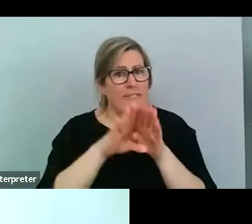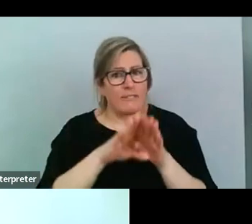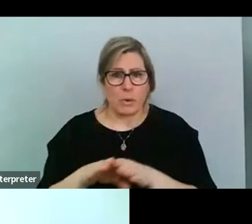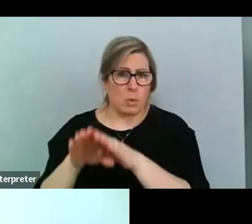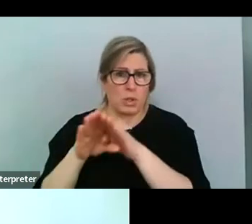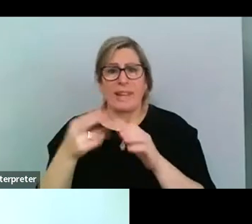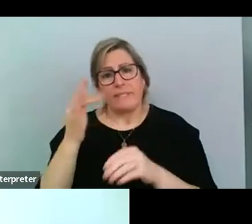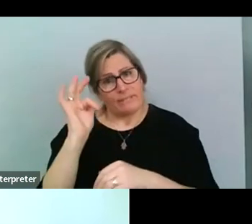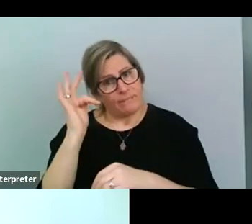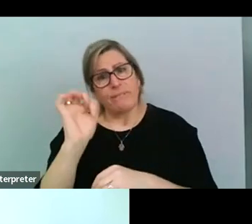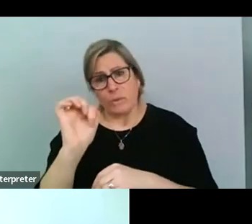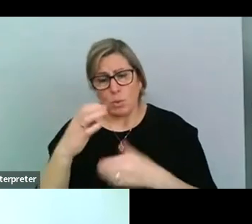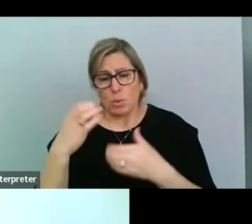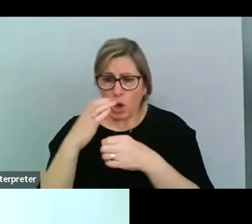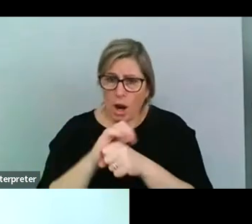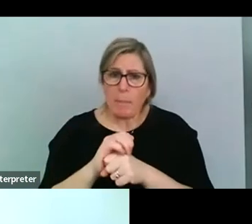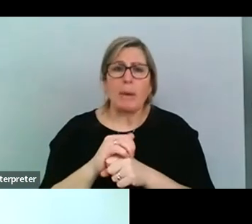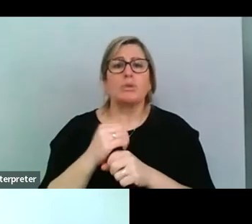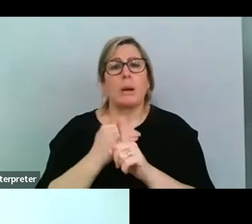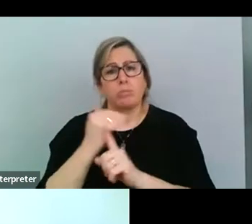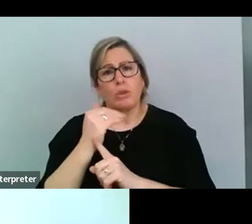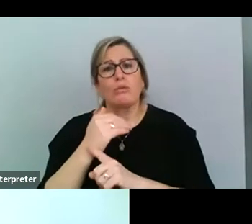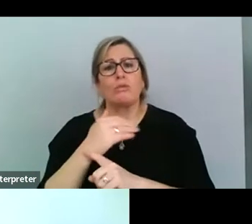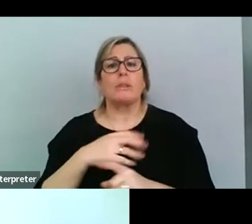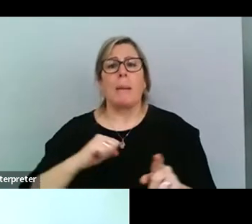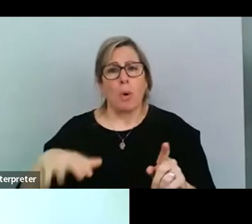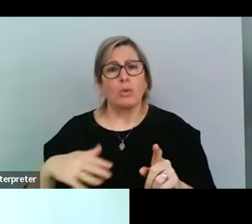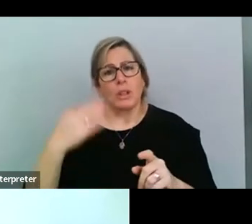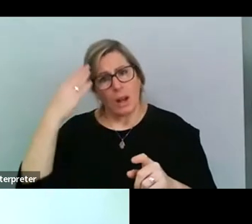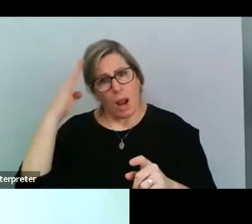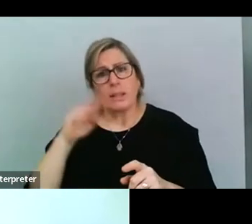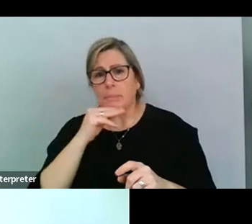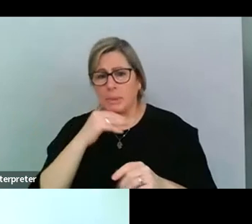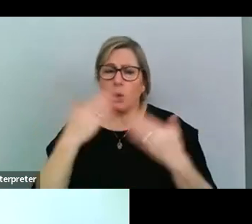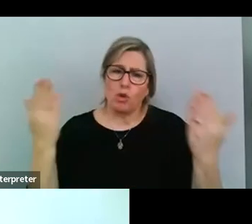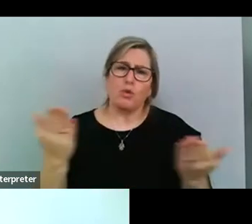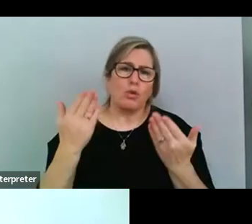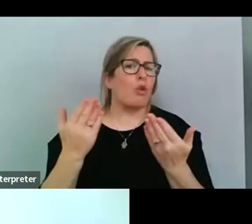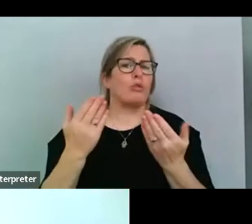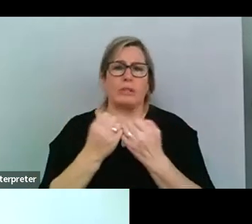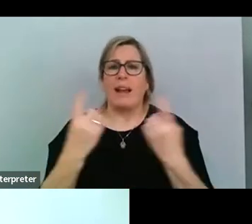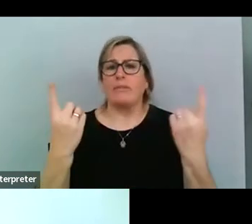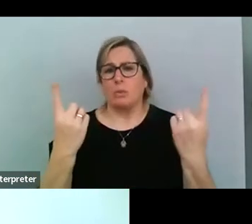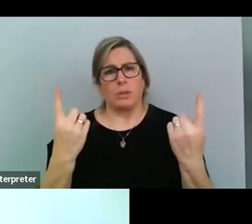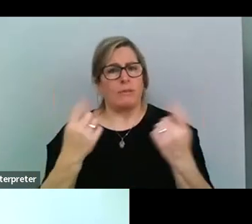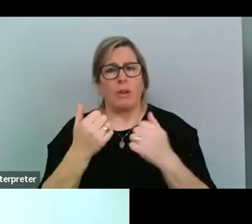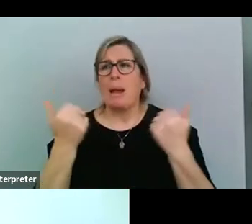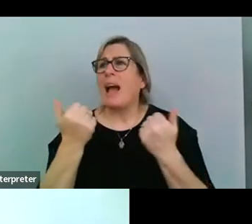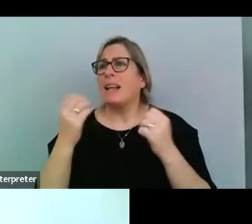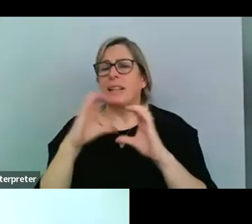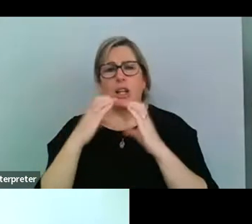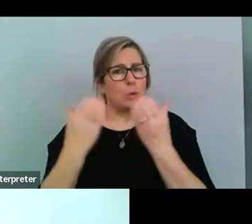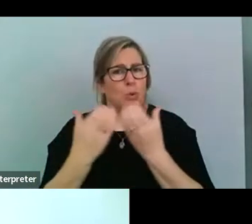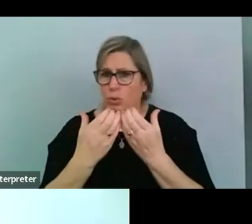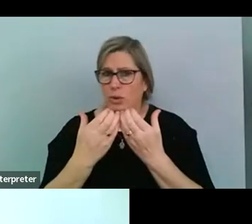to abortion in Ireland, you need to have your voice heard. So we really would encourage anybody at all from any community, any walk